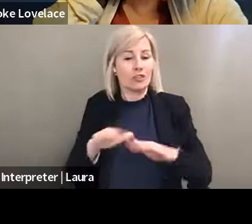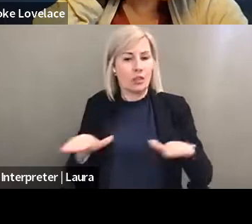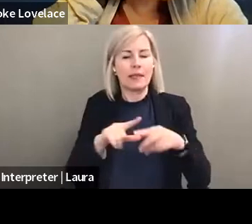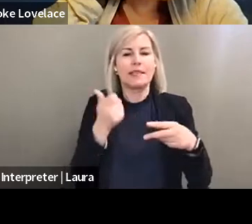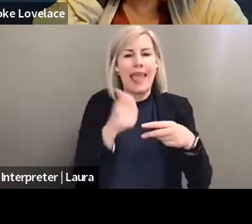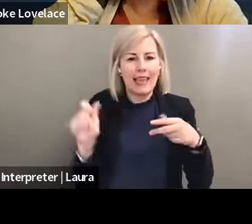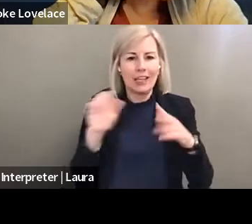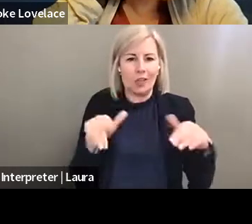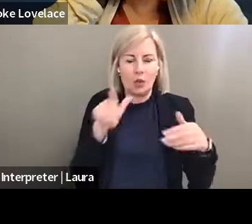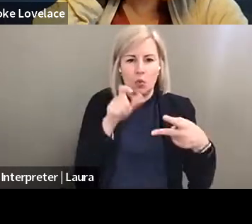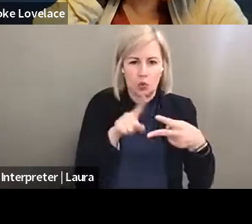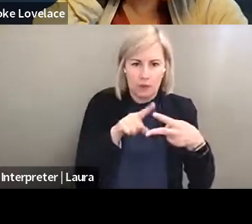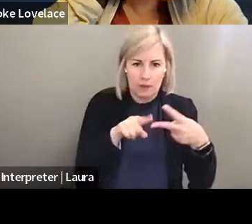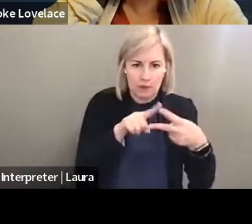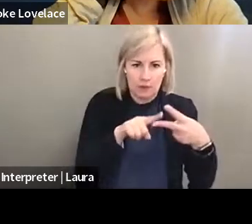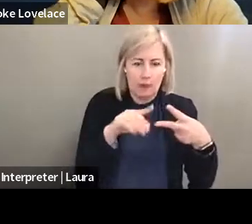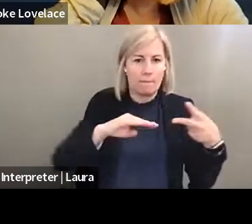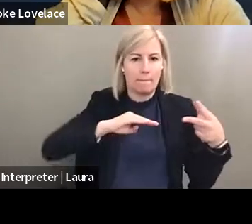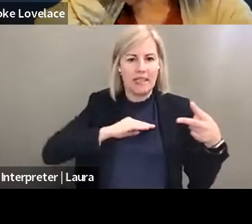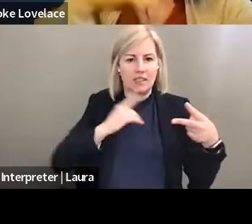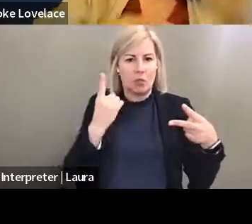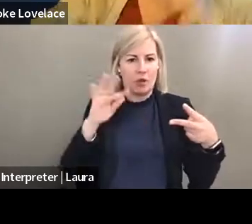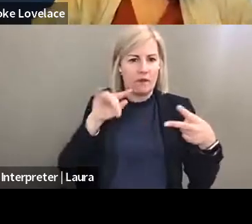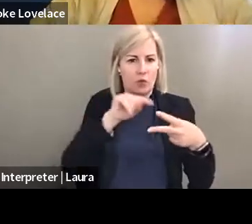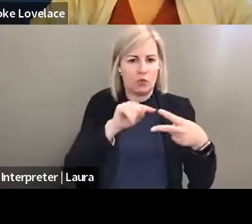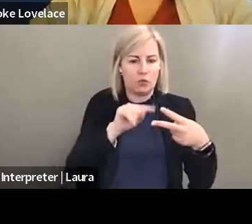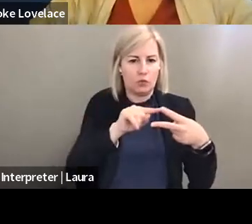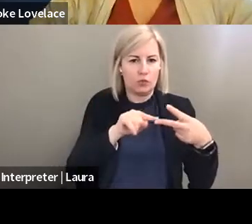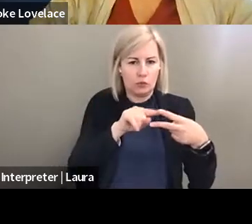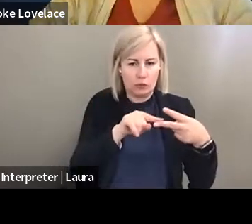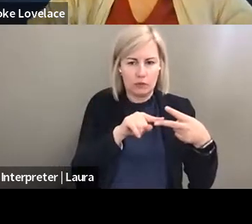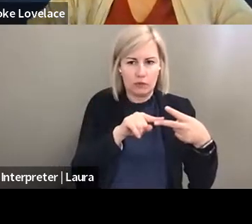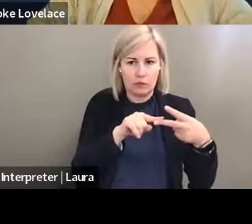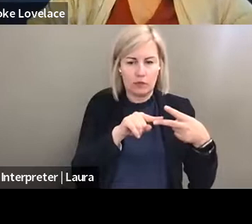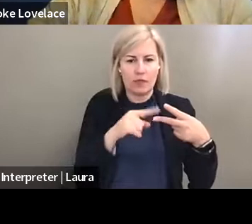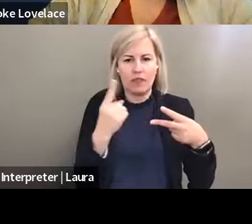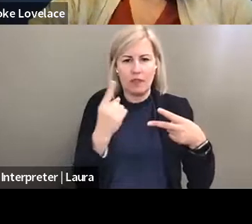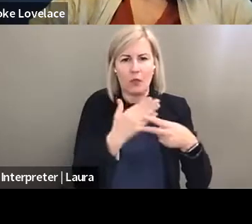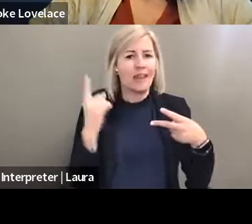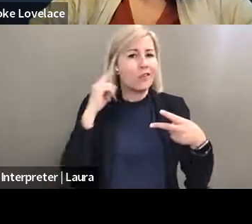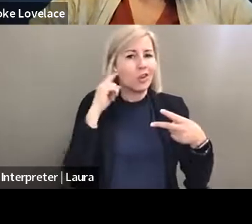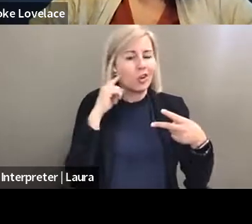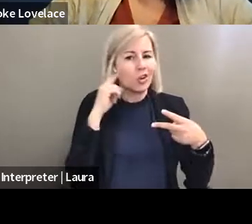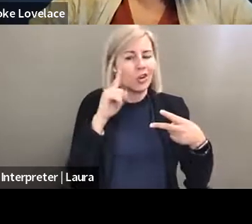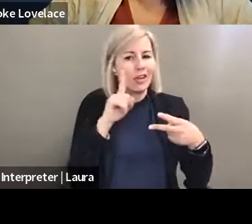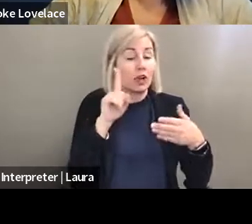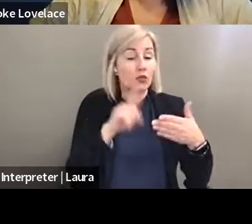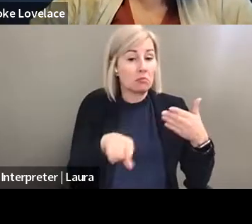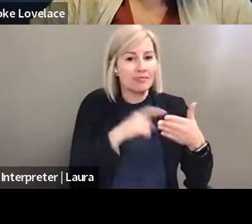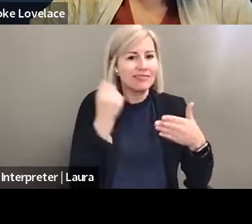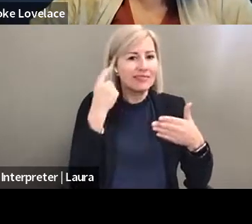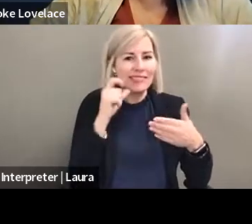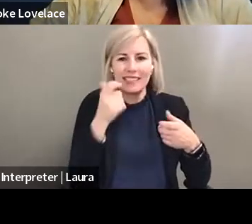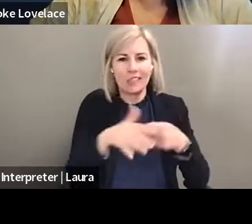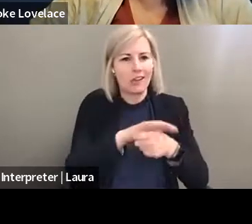that meets one of those categories. The one thing that I've heard as a criticism is it doesn't cover the